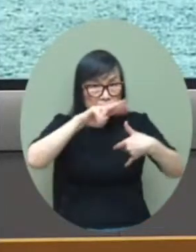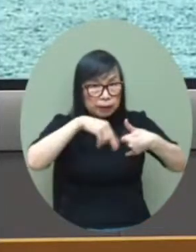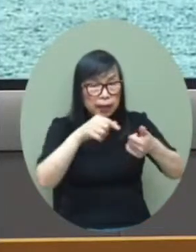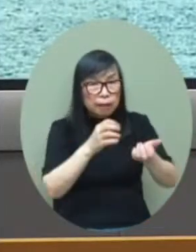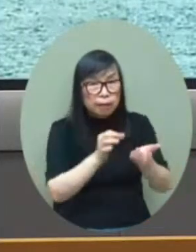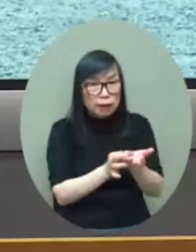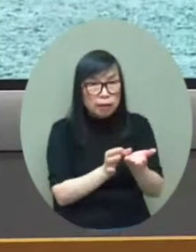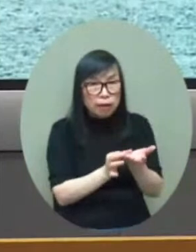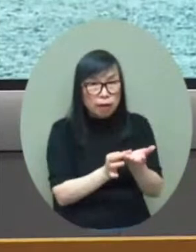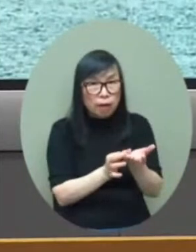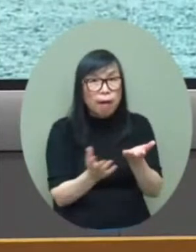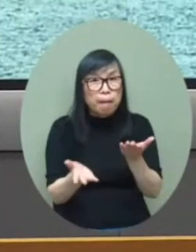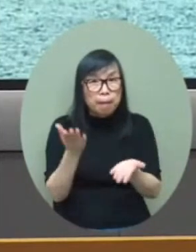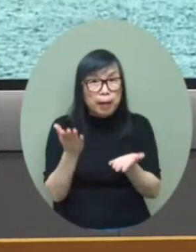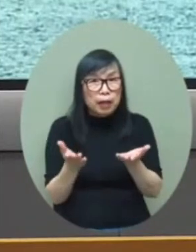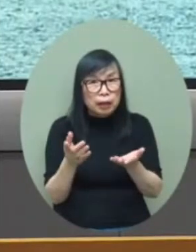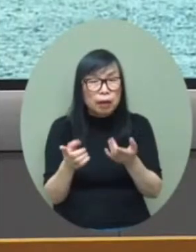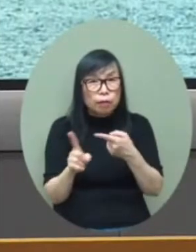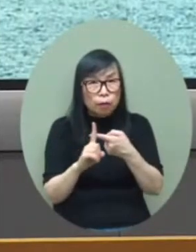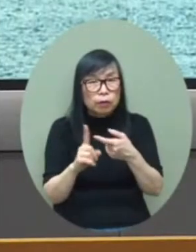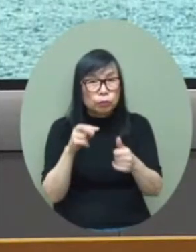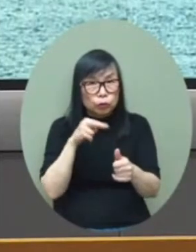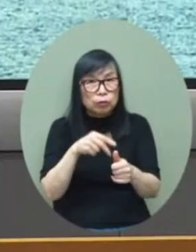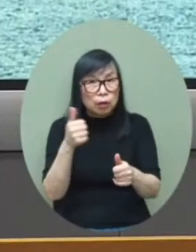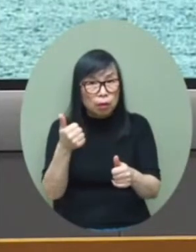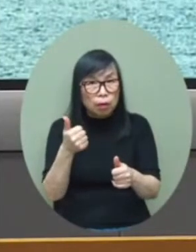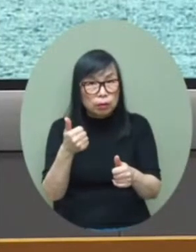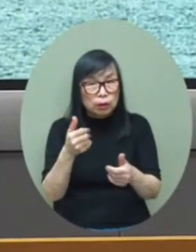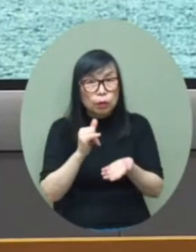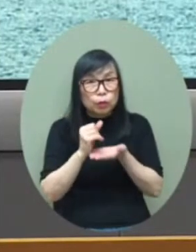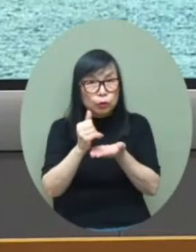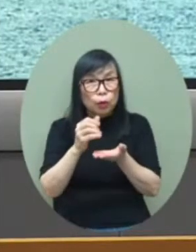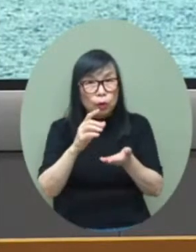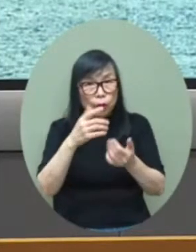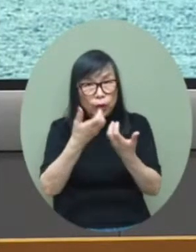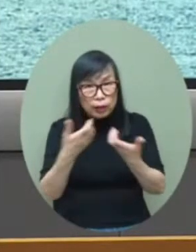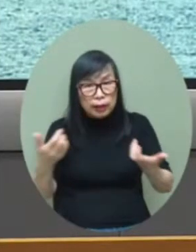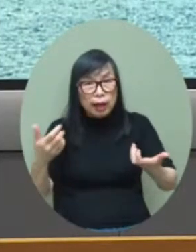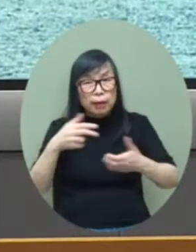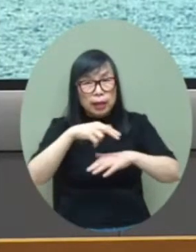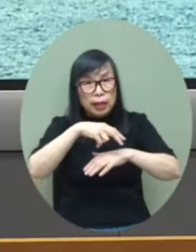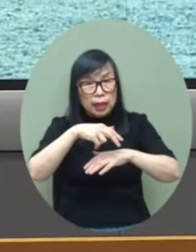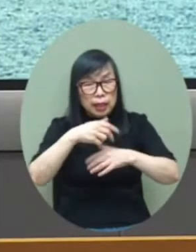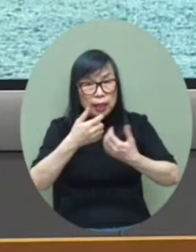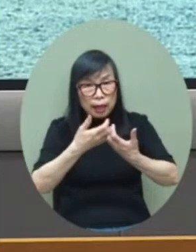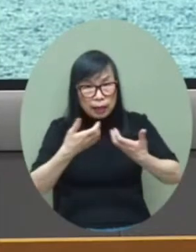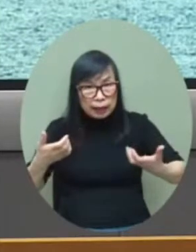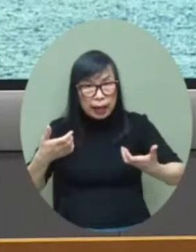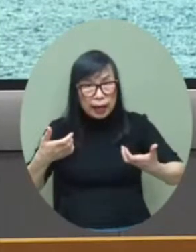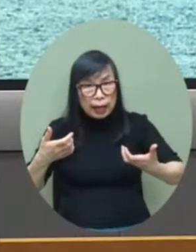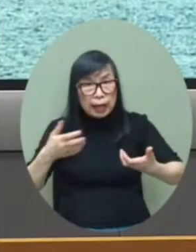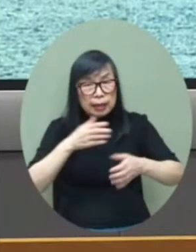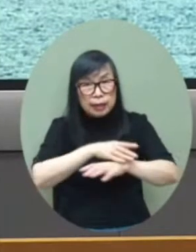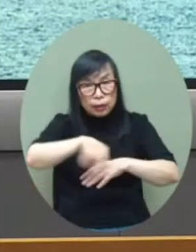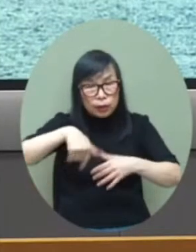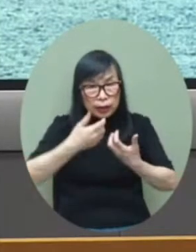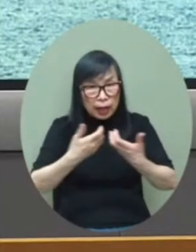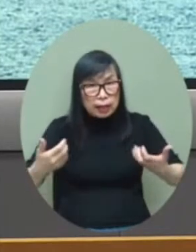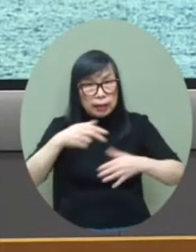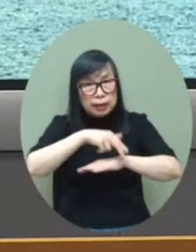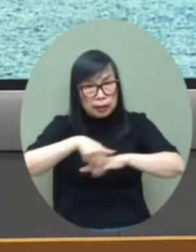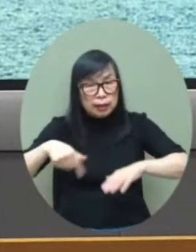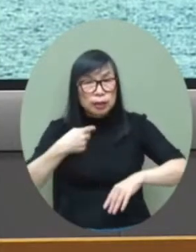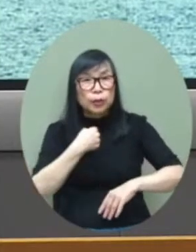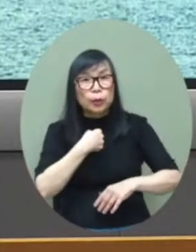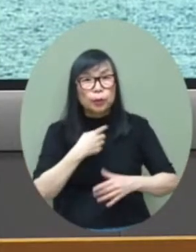this is similar to the arrangement of designated testing places. We need better risk